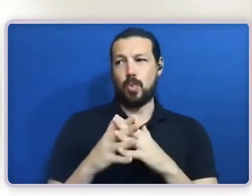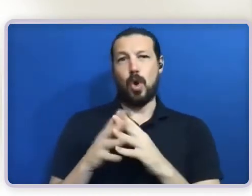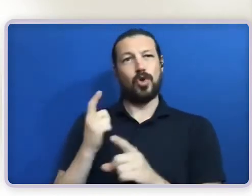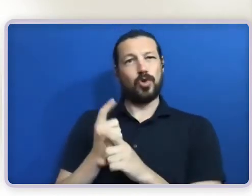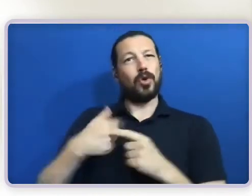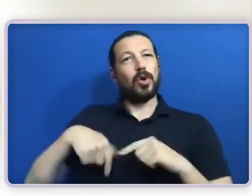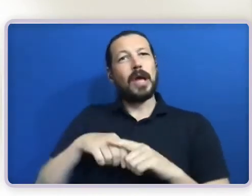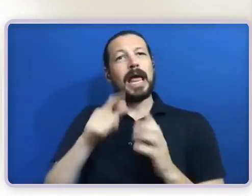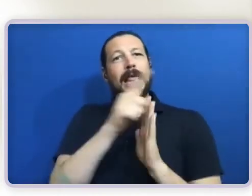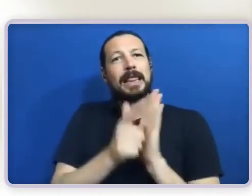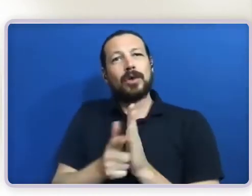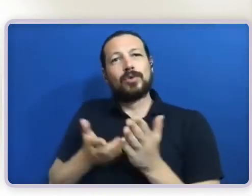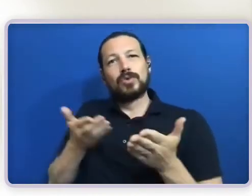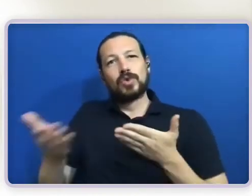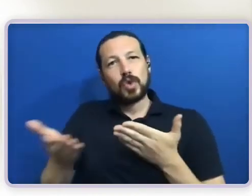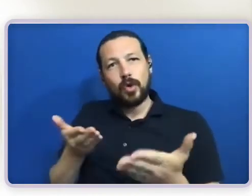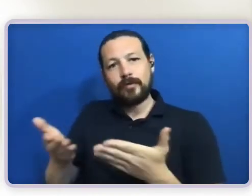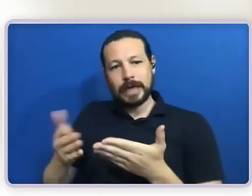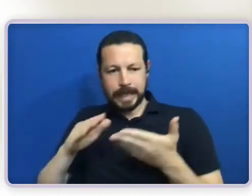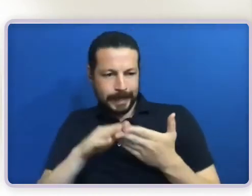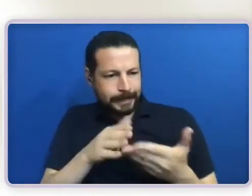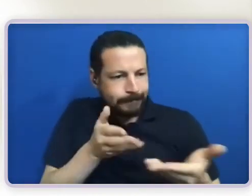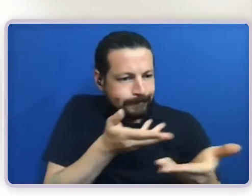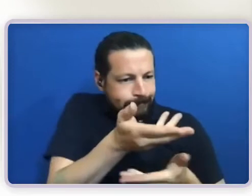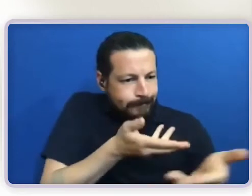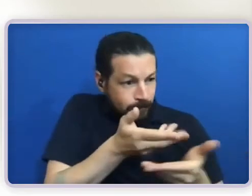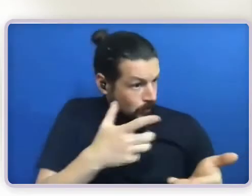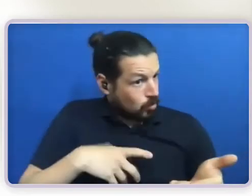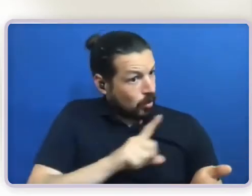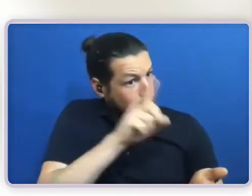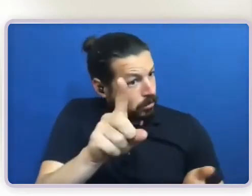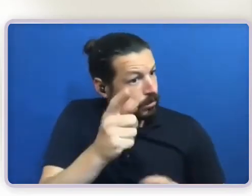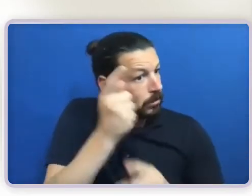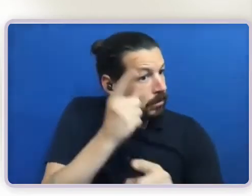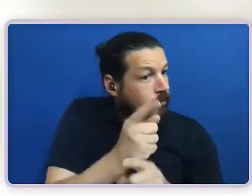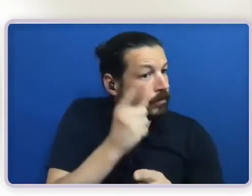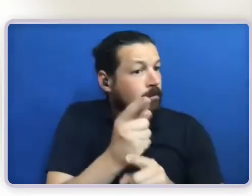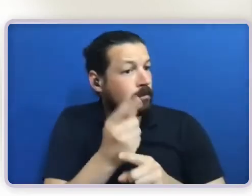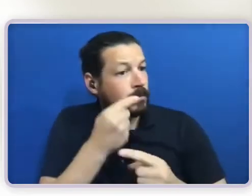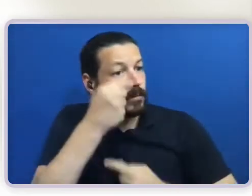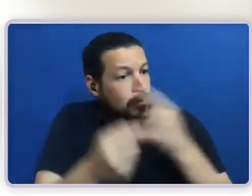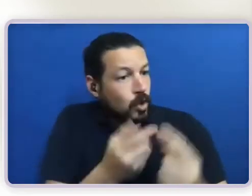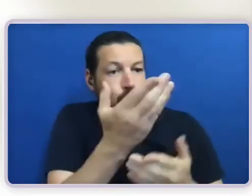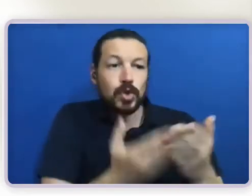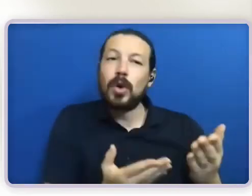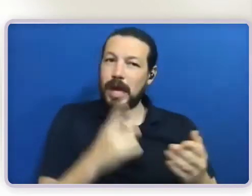beforehand to help you prepare for attending a forum and telling your story.